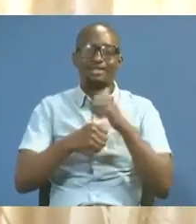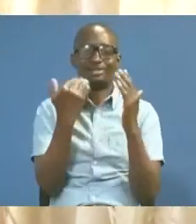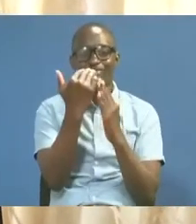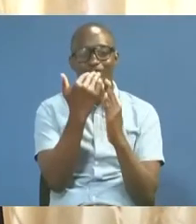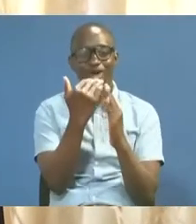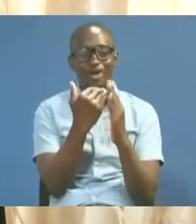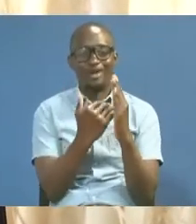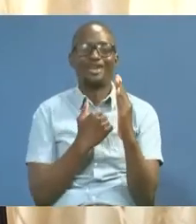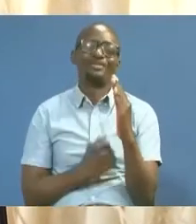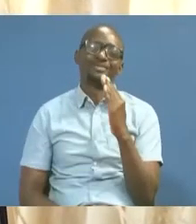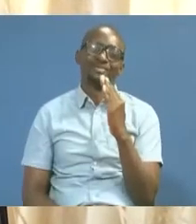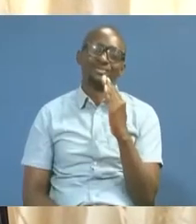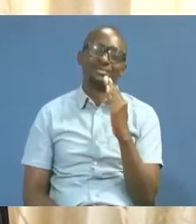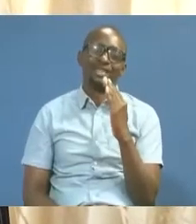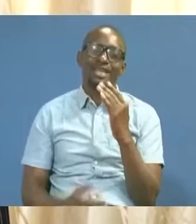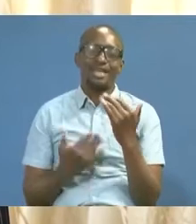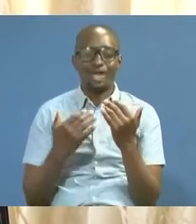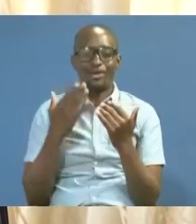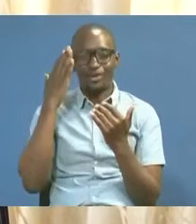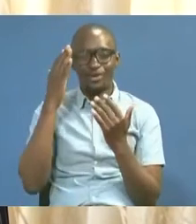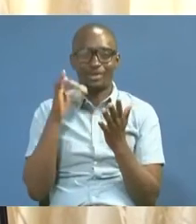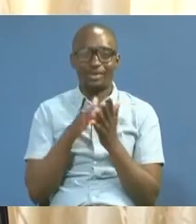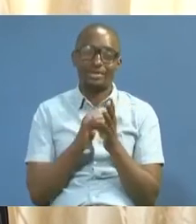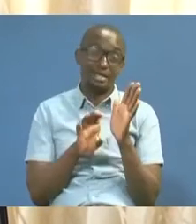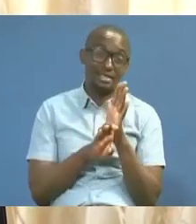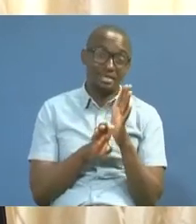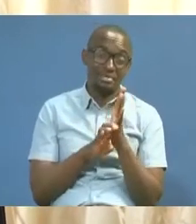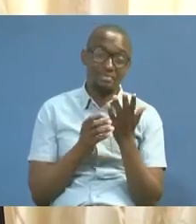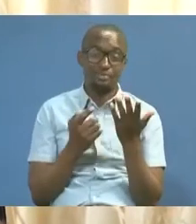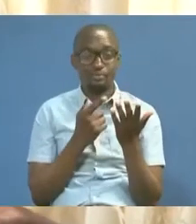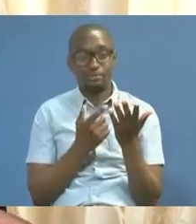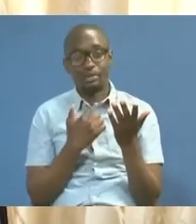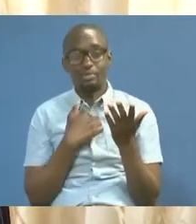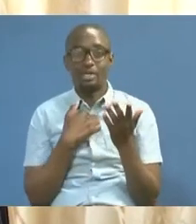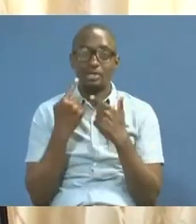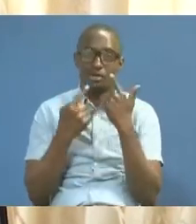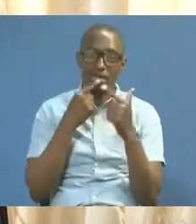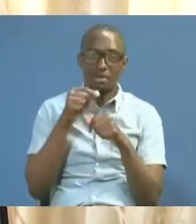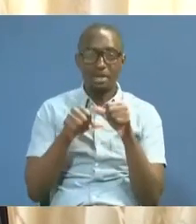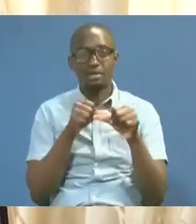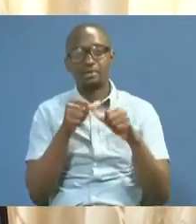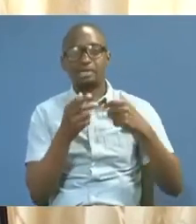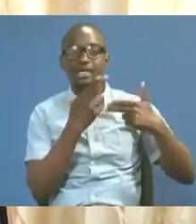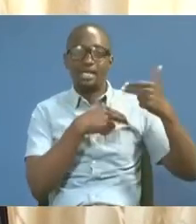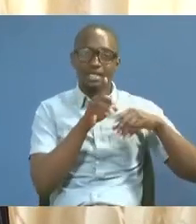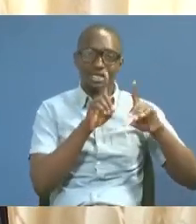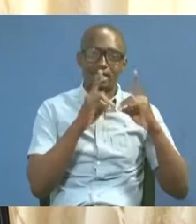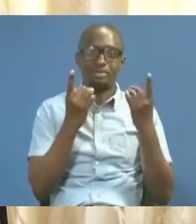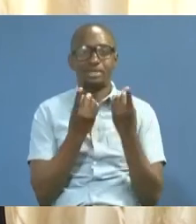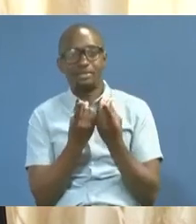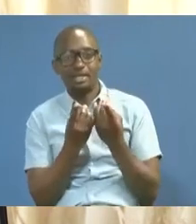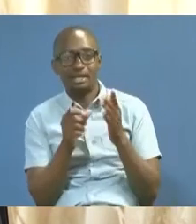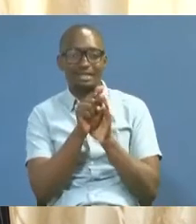You realize that, for example, I was talking about belonging to history department and taking subjects in